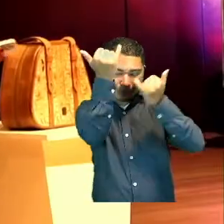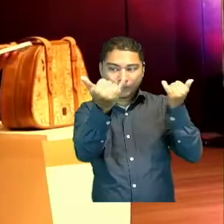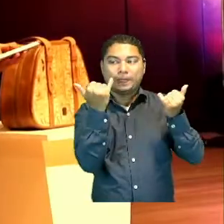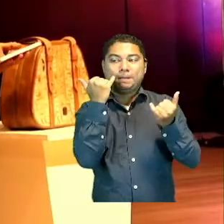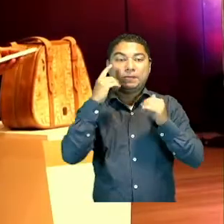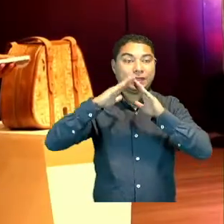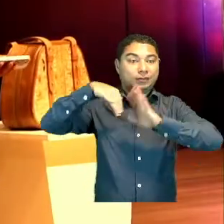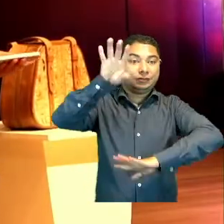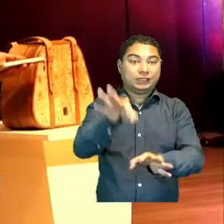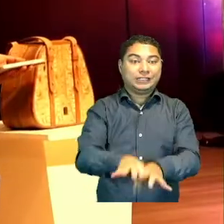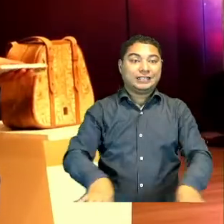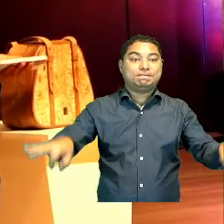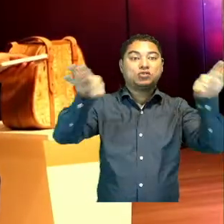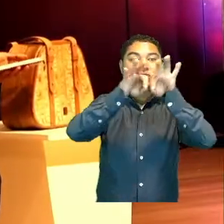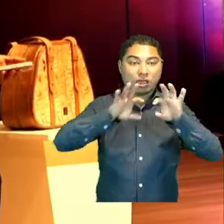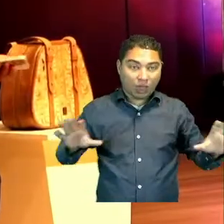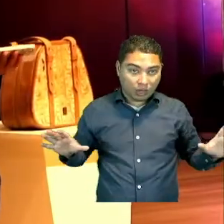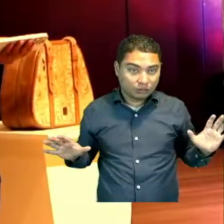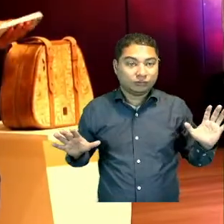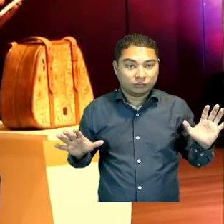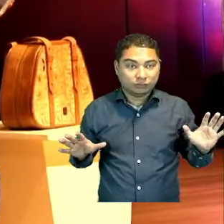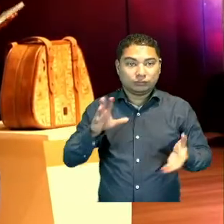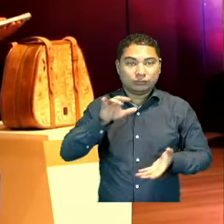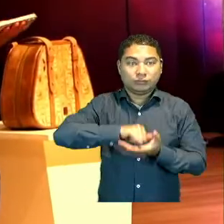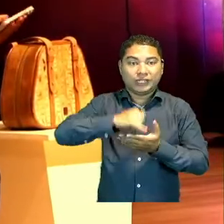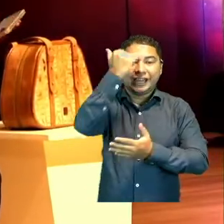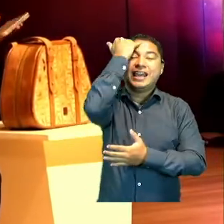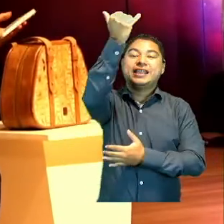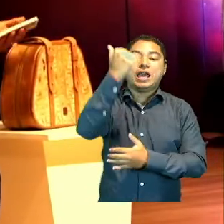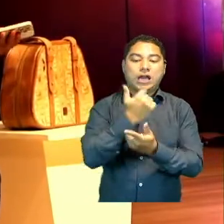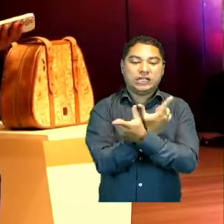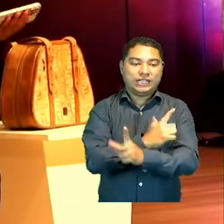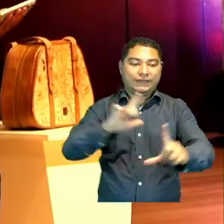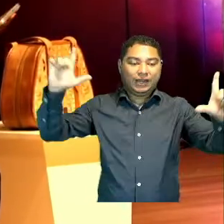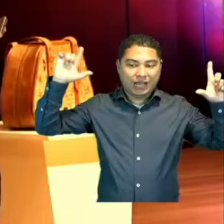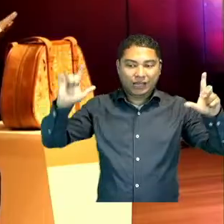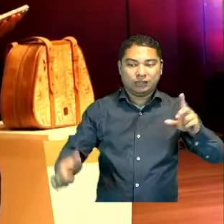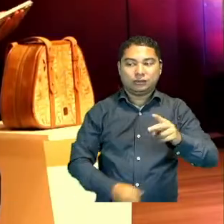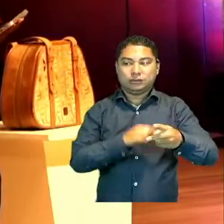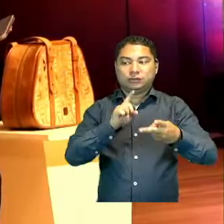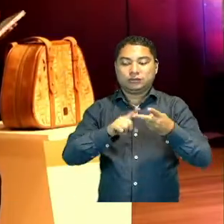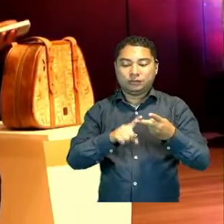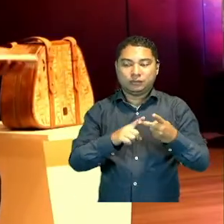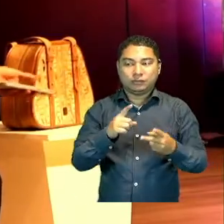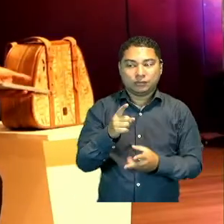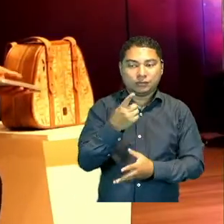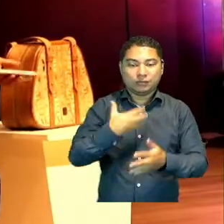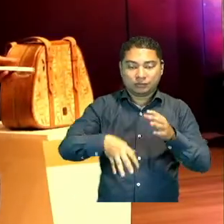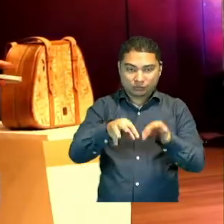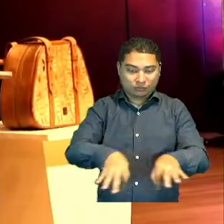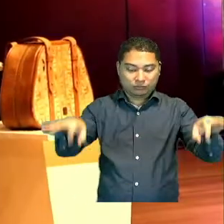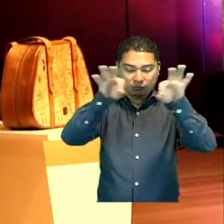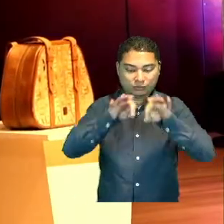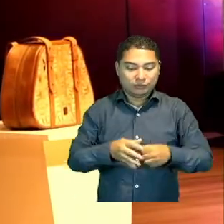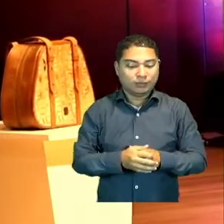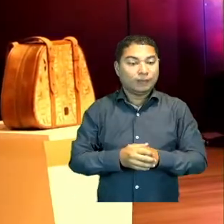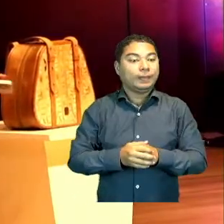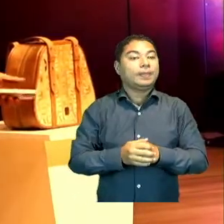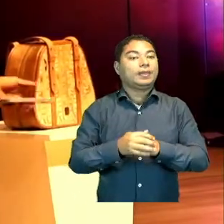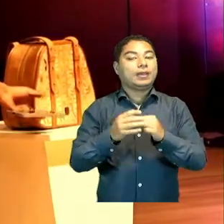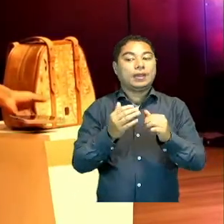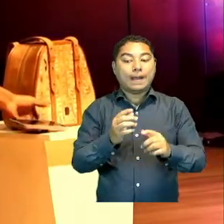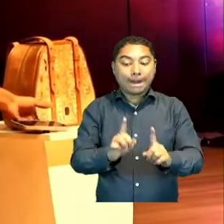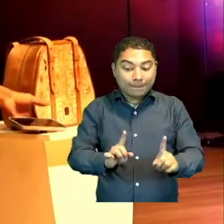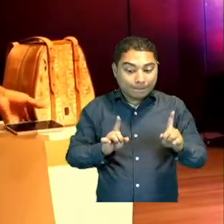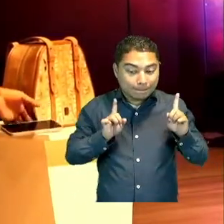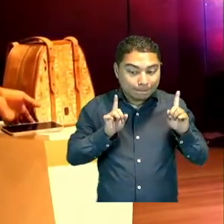and one of the greatest supporters of the most important ideas, the idea of freedom,